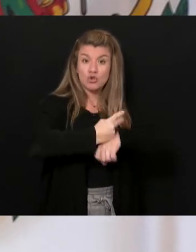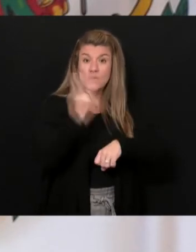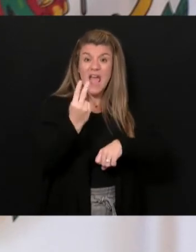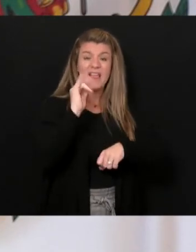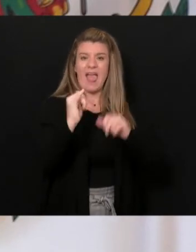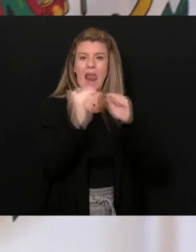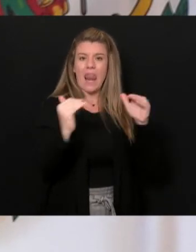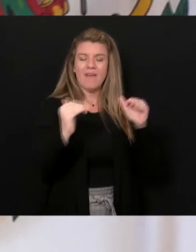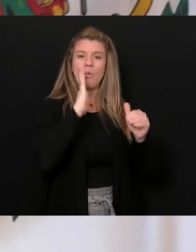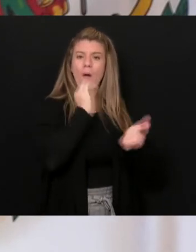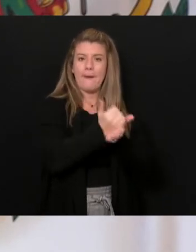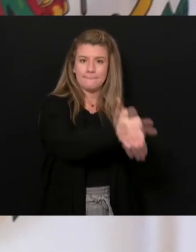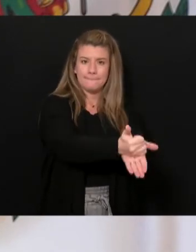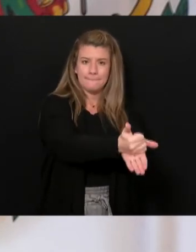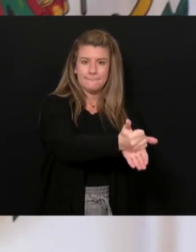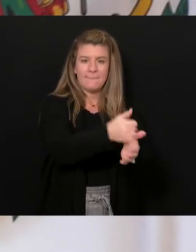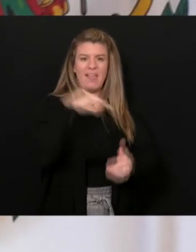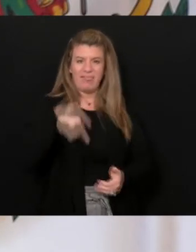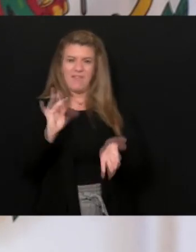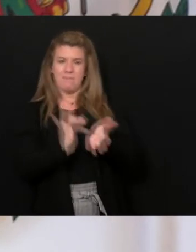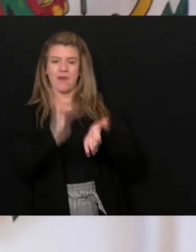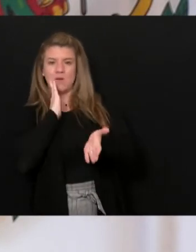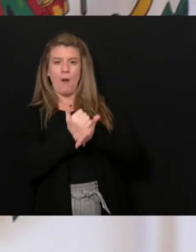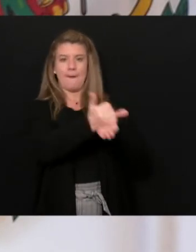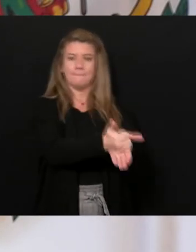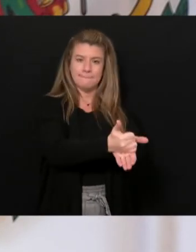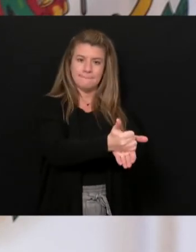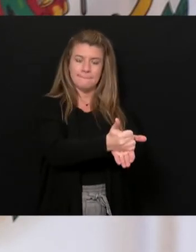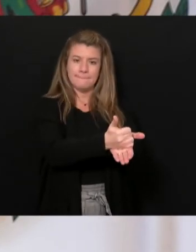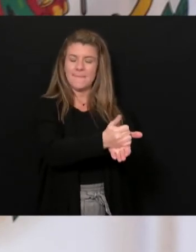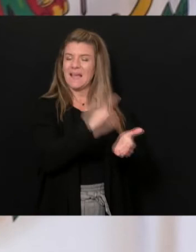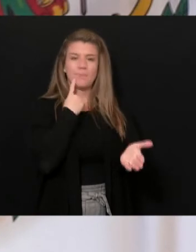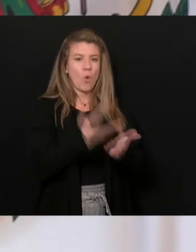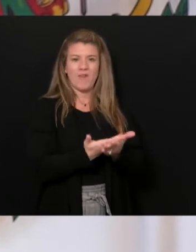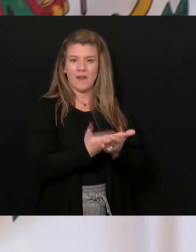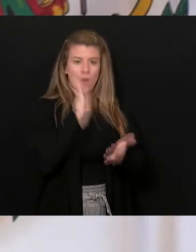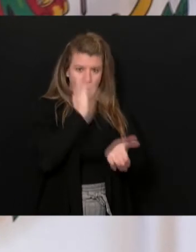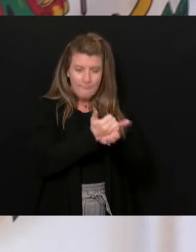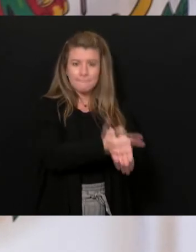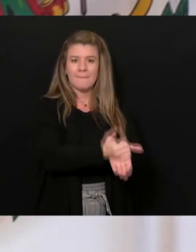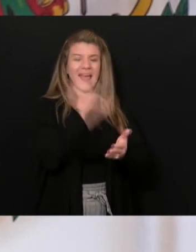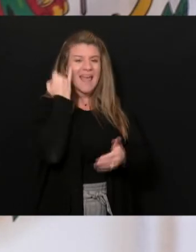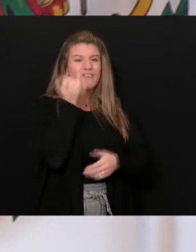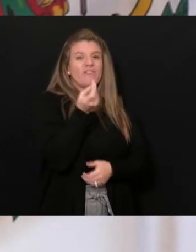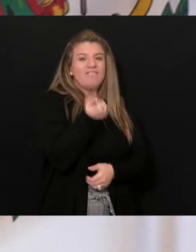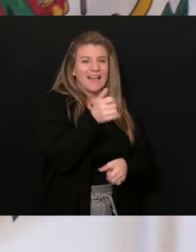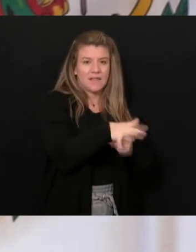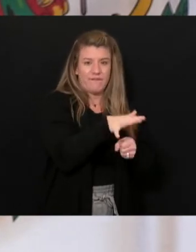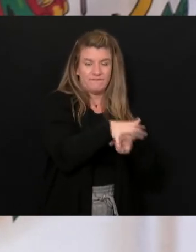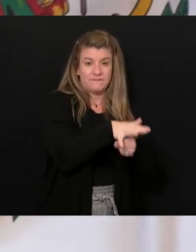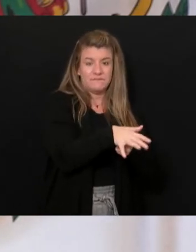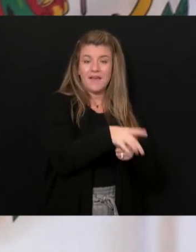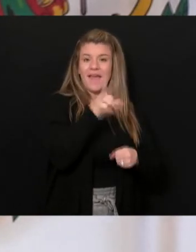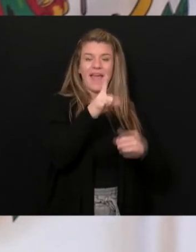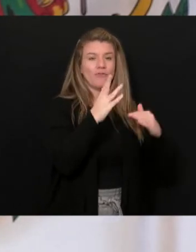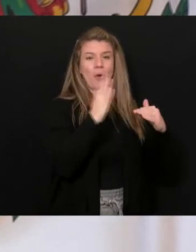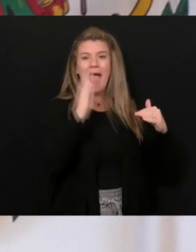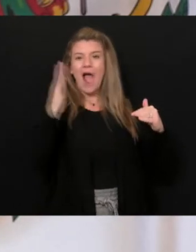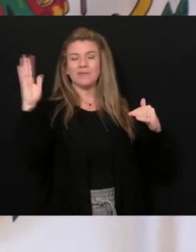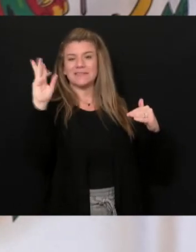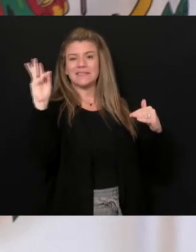treatment and this level of medicine will really help you, and it's proven that it will. If you're out of that window, if you're 6 or